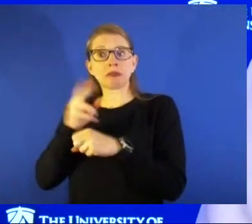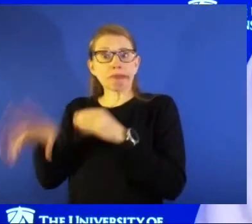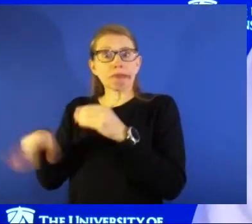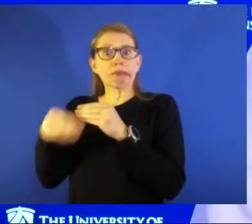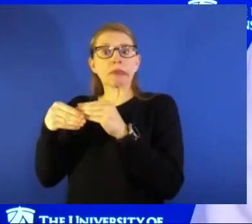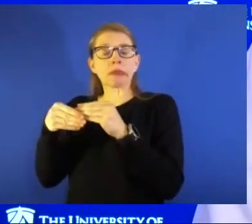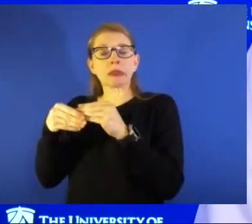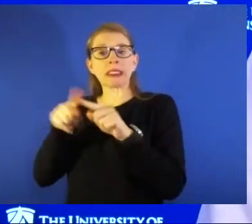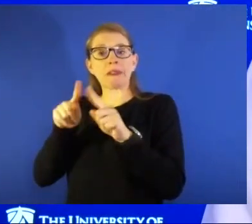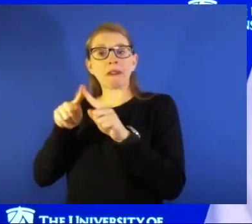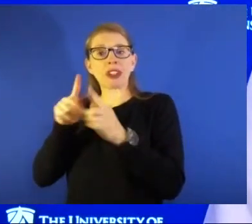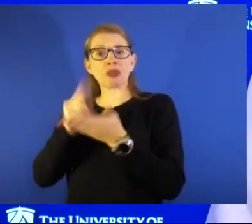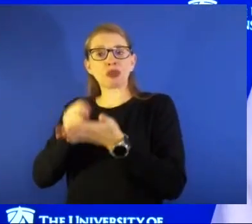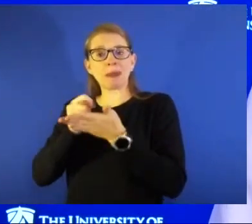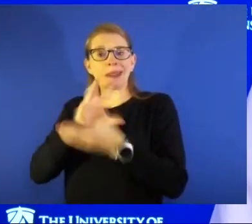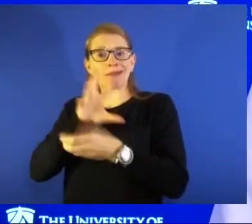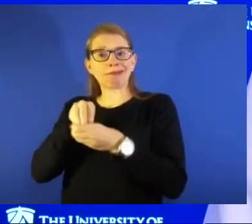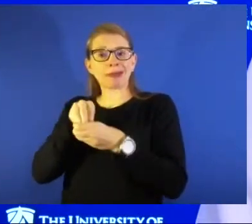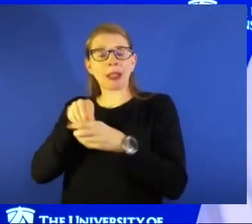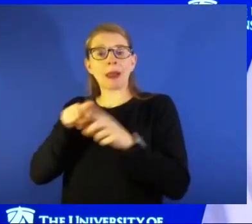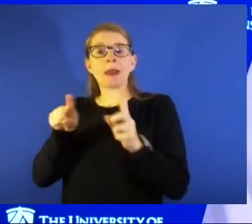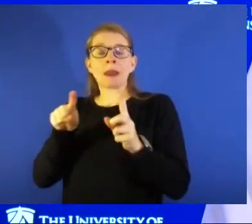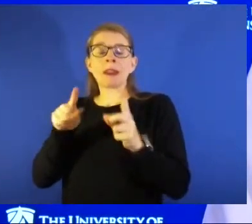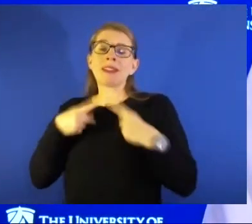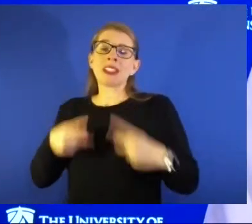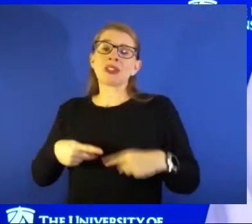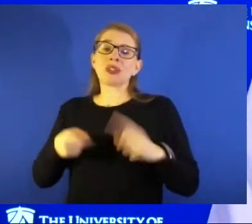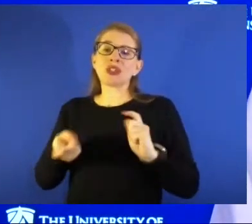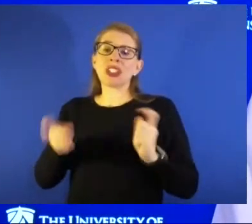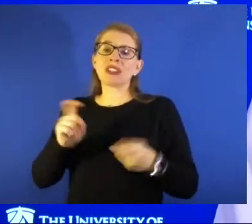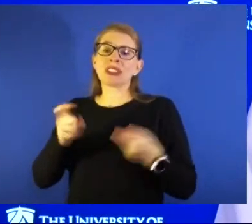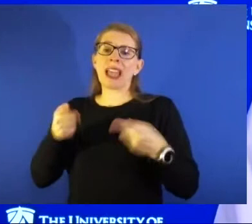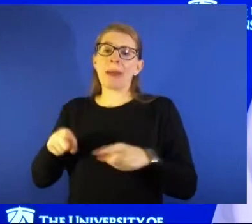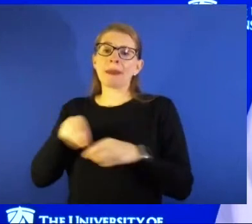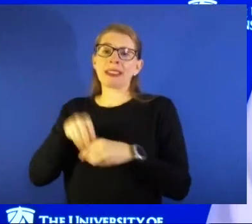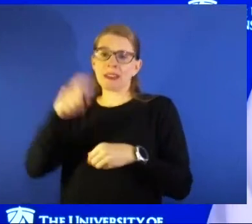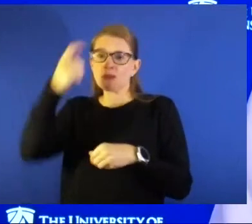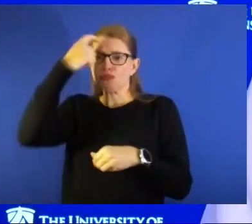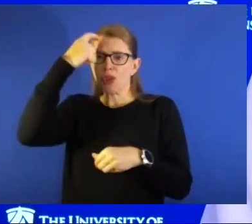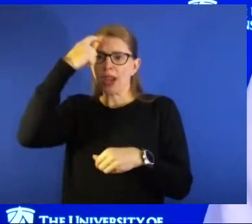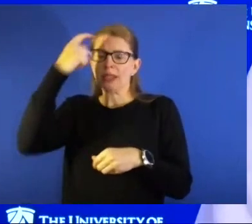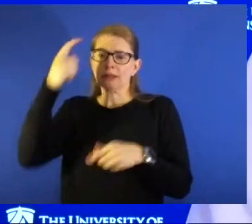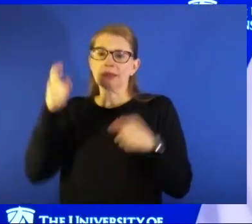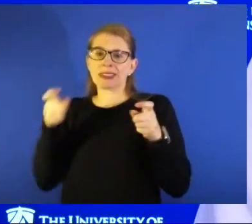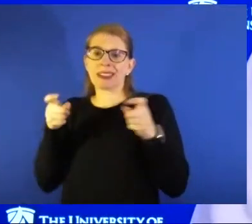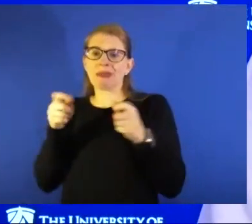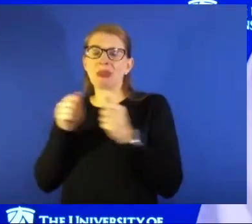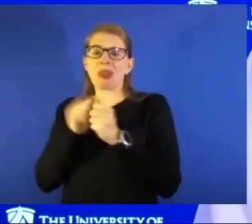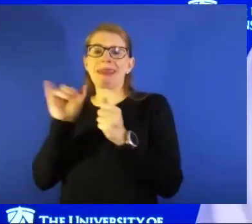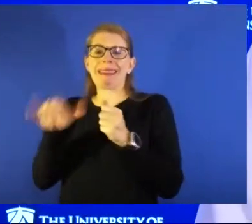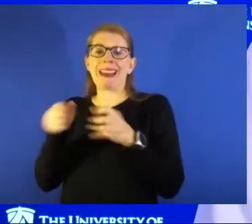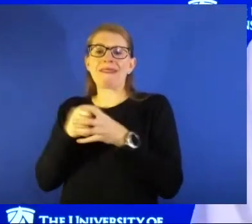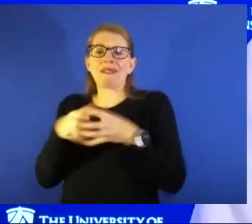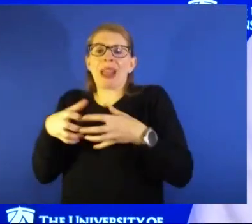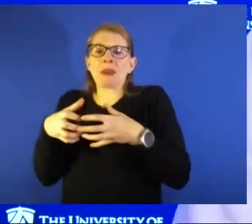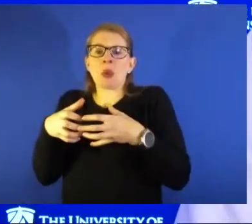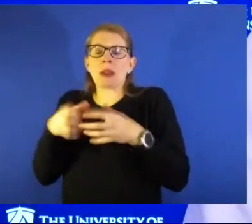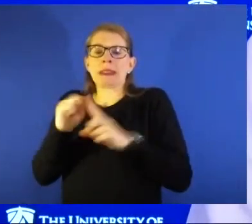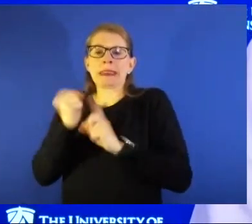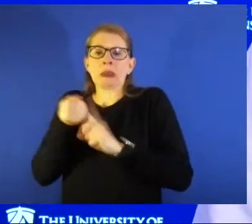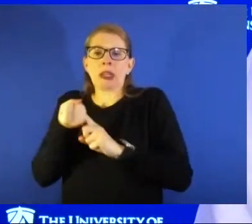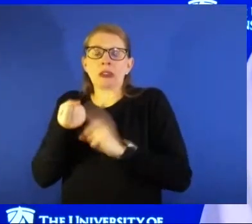there are probably physical changes in the brain that have to be more dealing with that inflammatory situation that's going